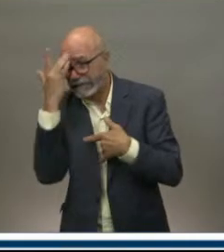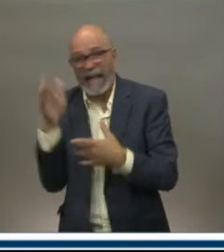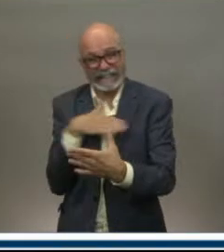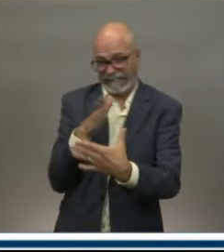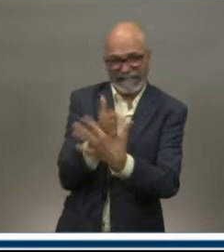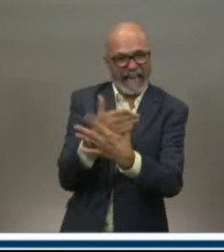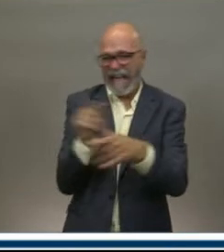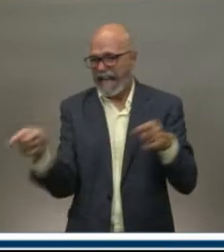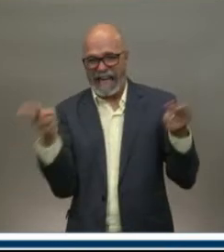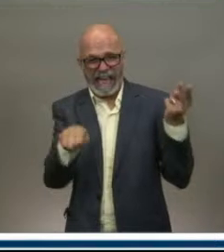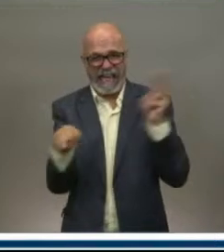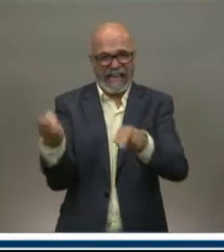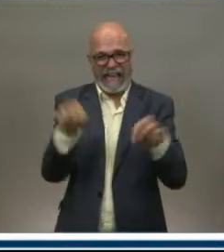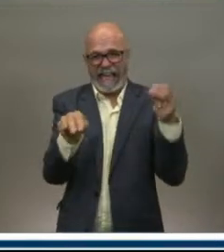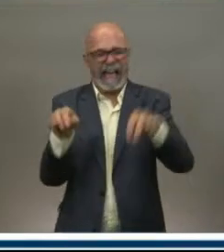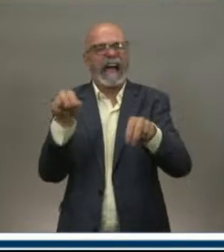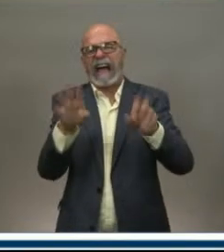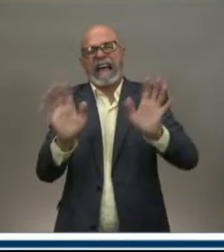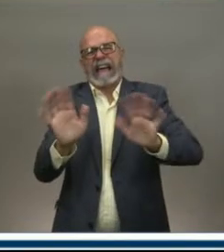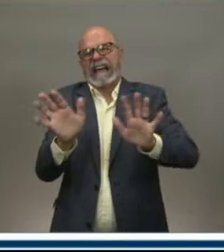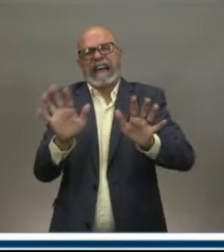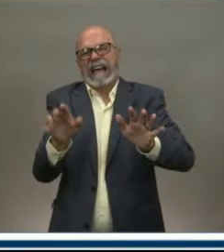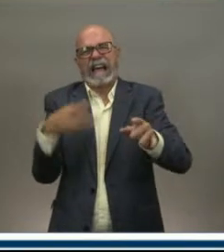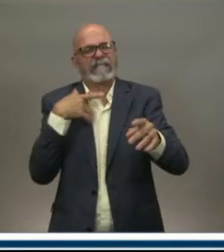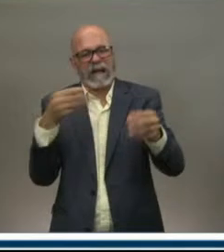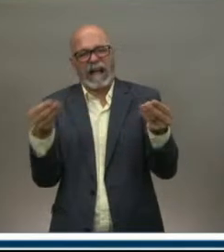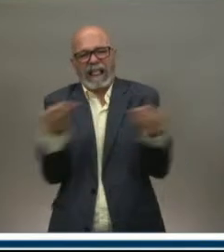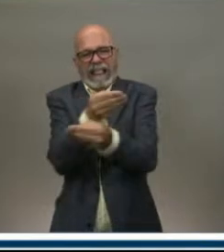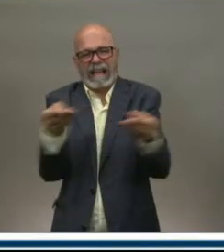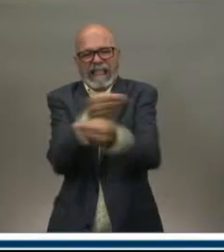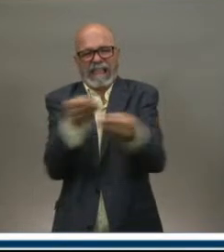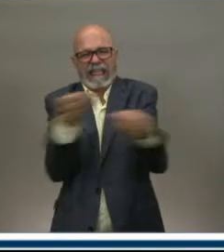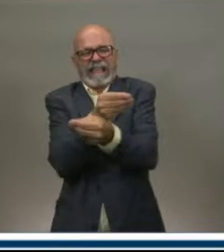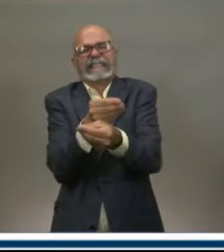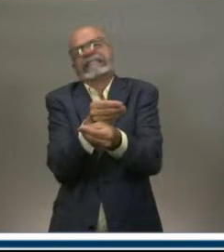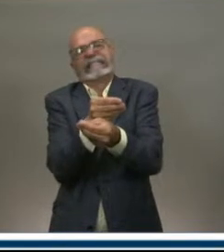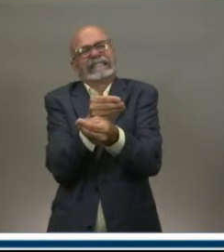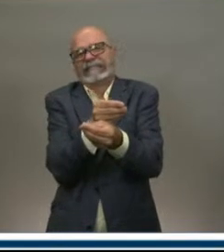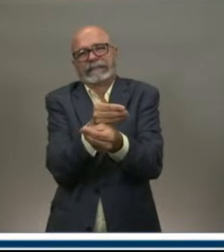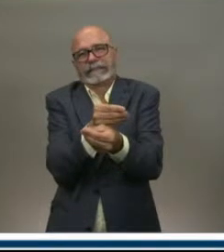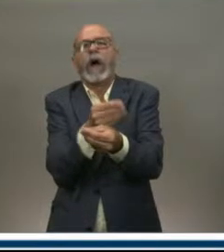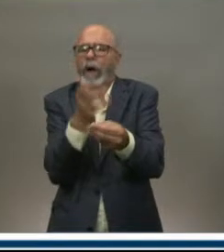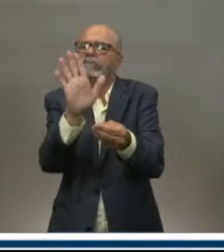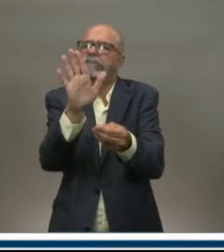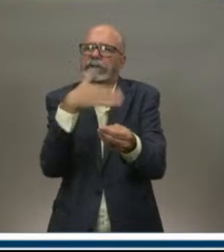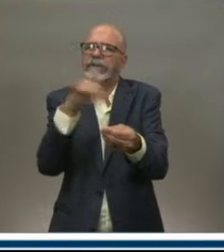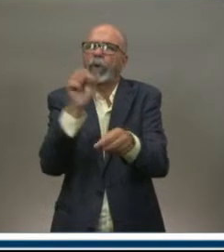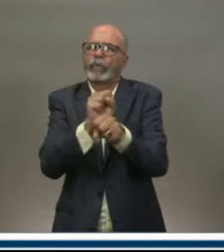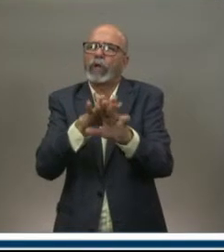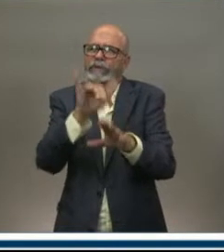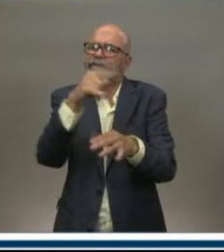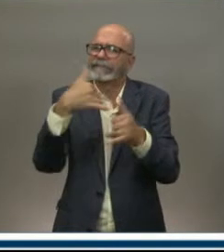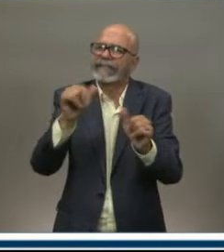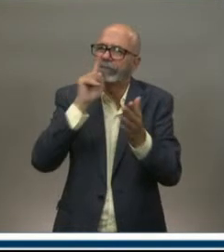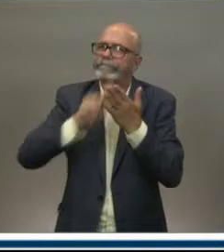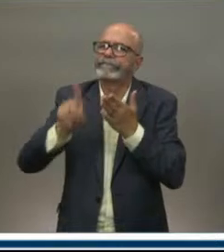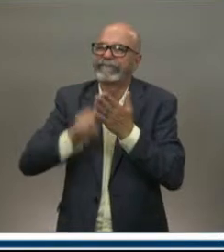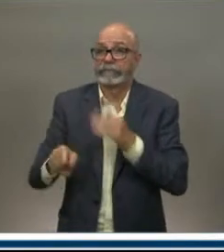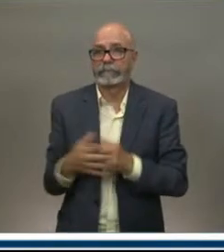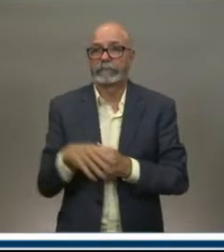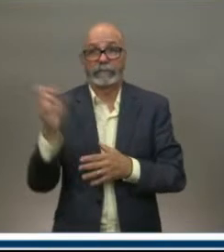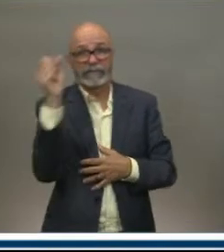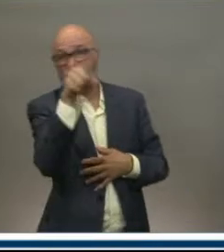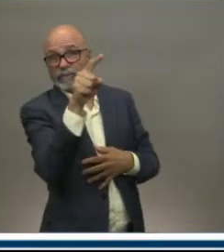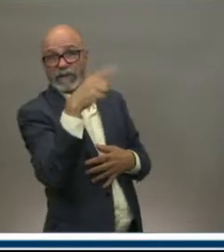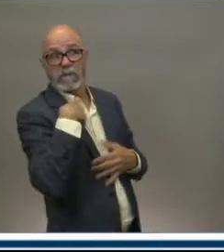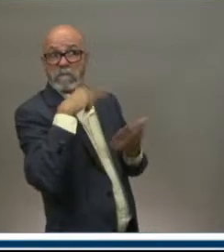environments. And so that is work that we will be pursuing. So you're not reducing the number of people who